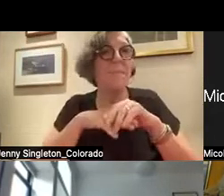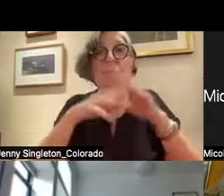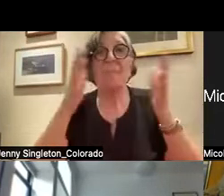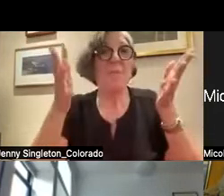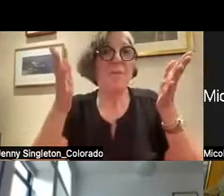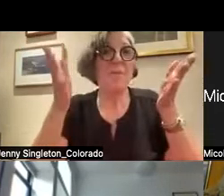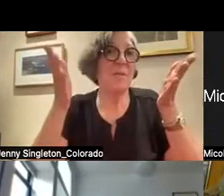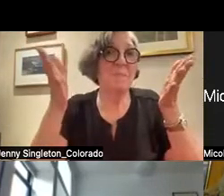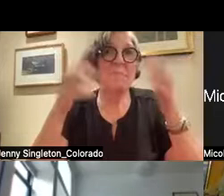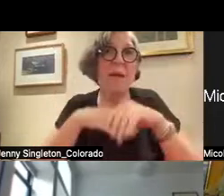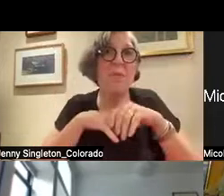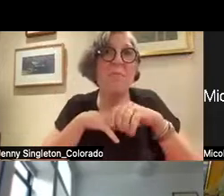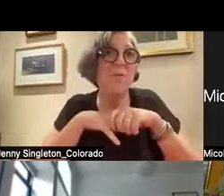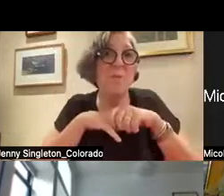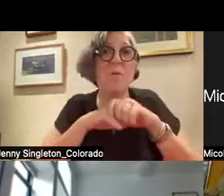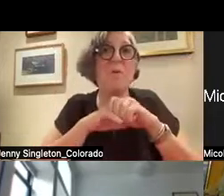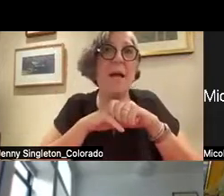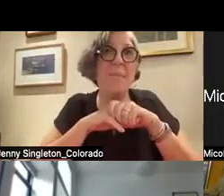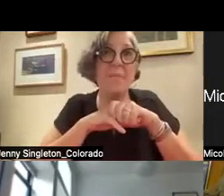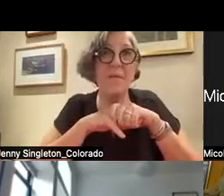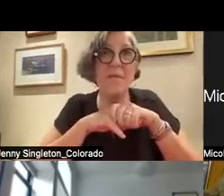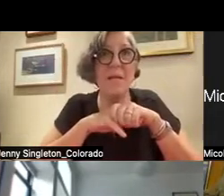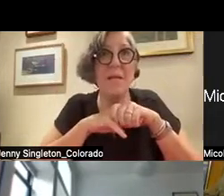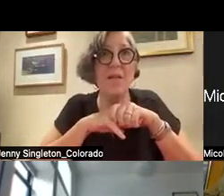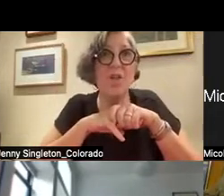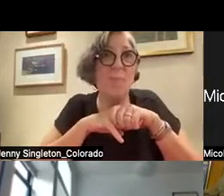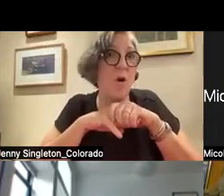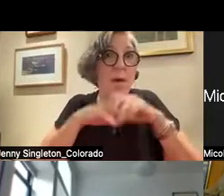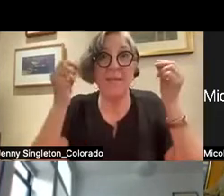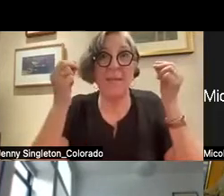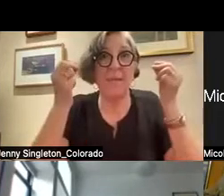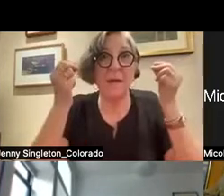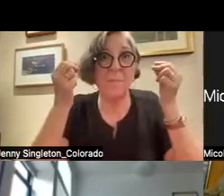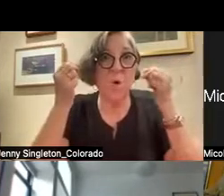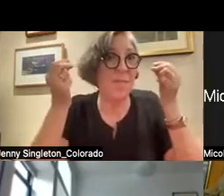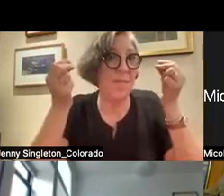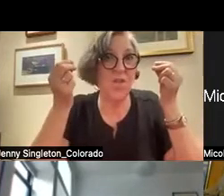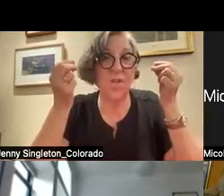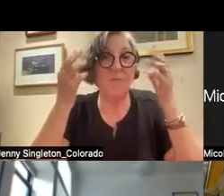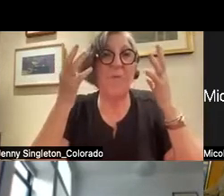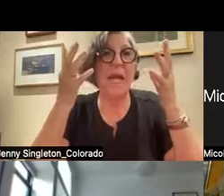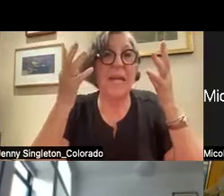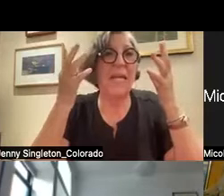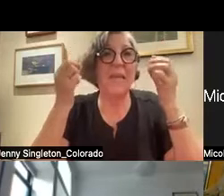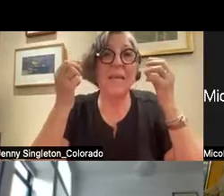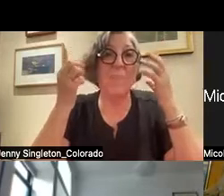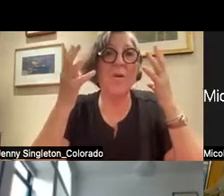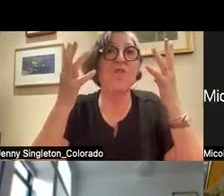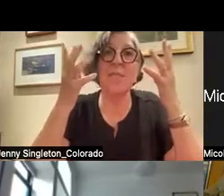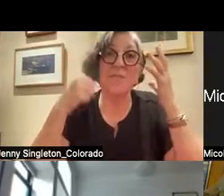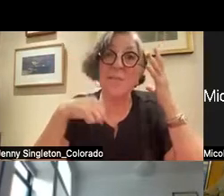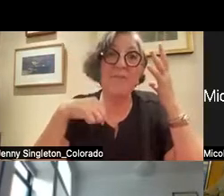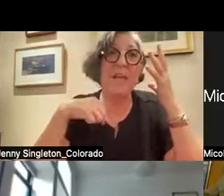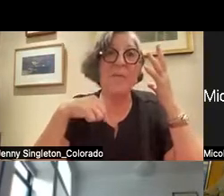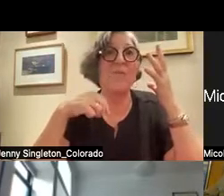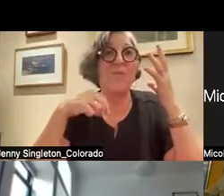I think most people who write about this look more at the organization of the brain and the